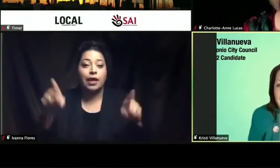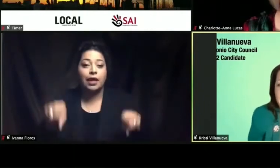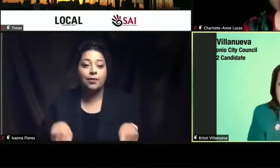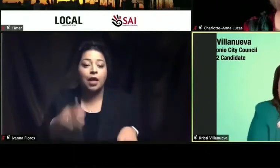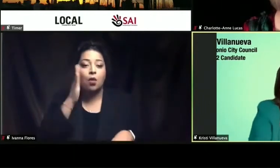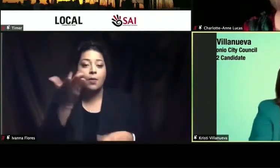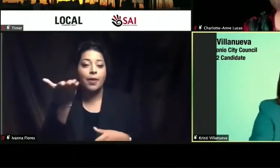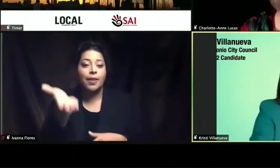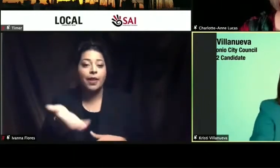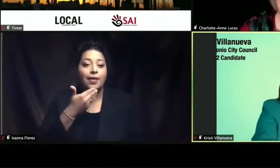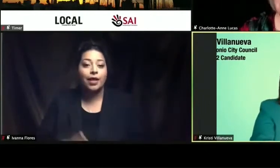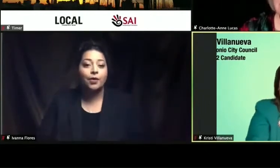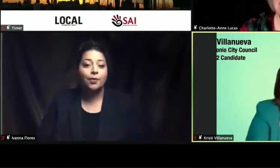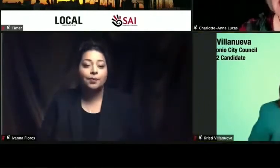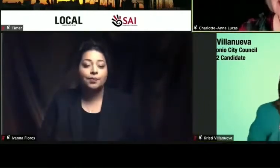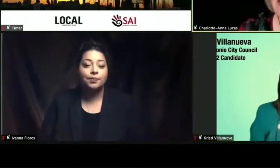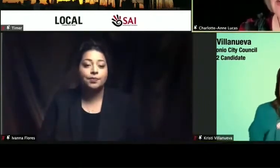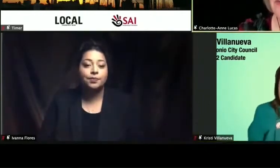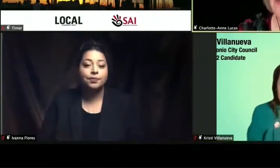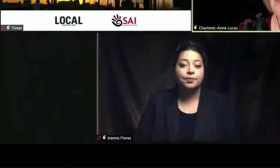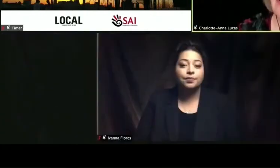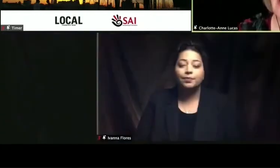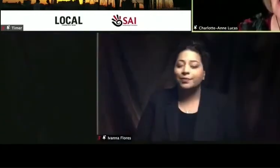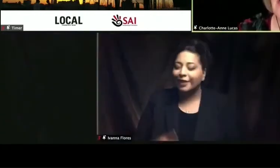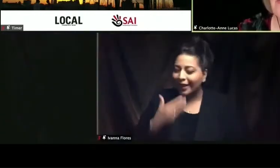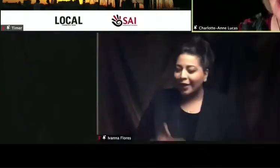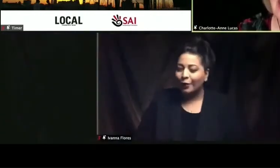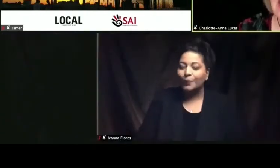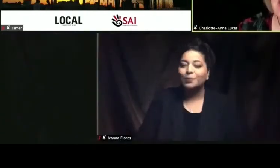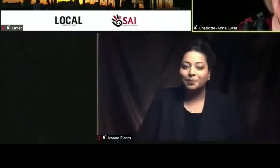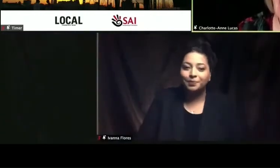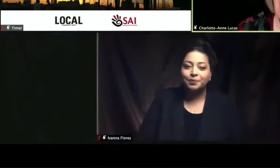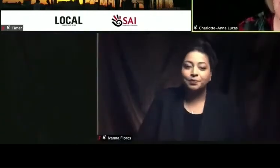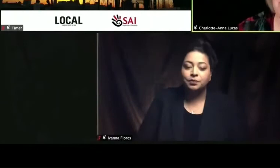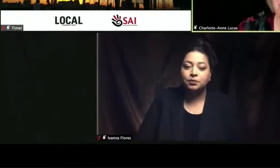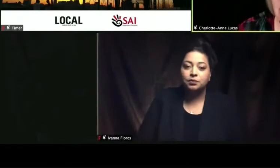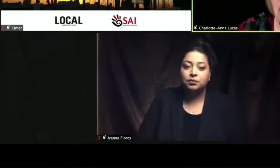be there. Thank you. Thank you. Okay.